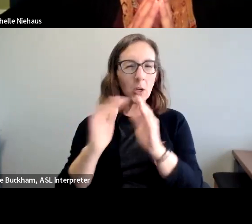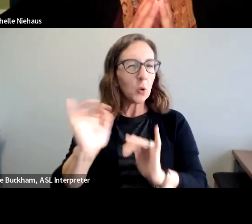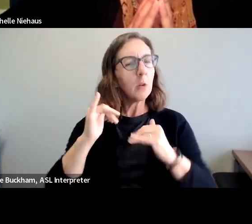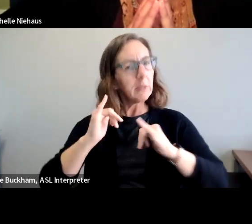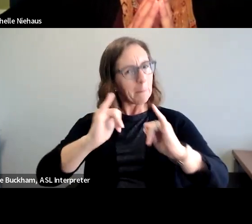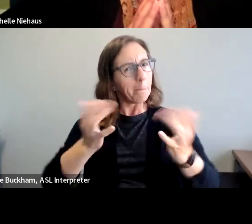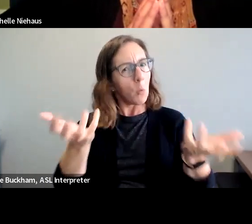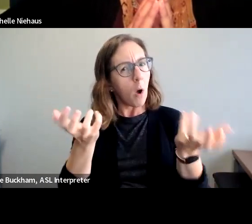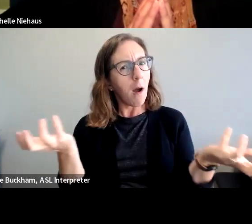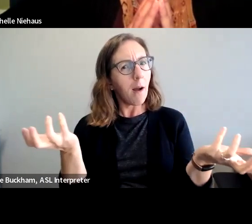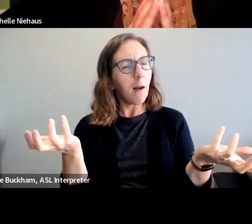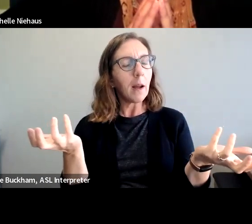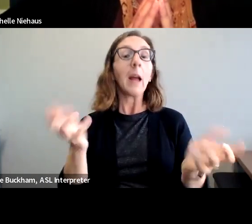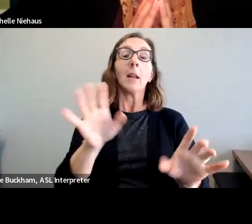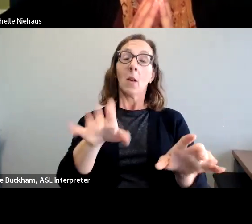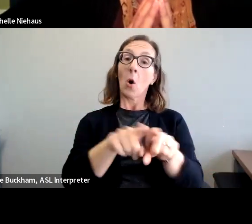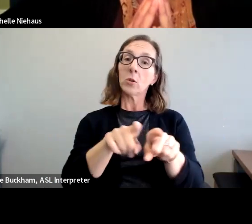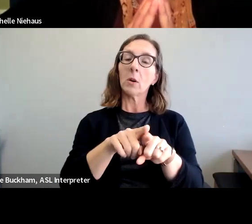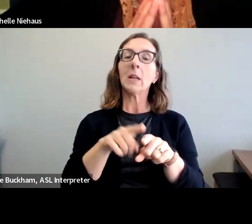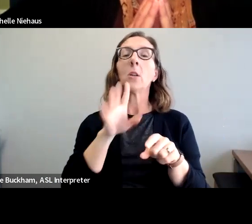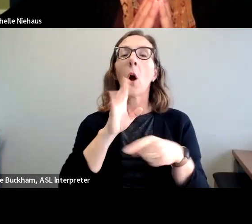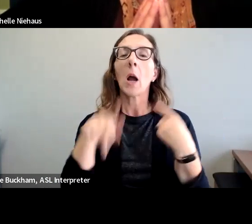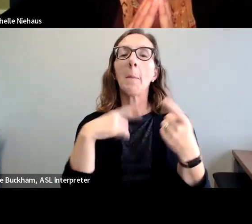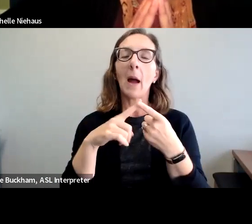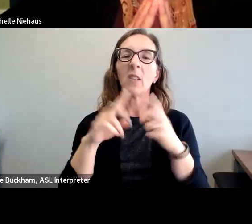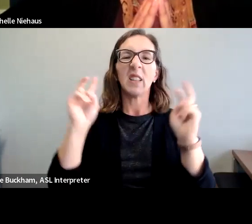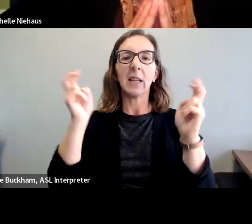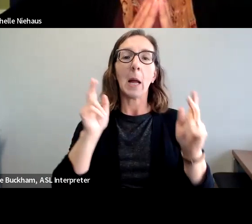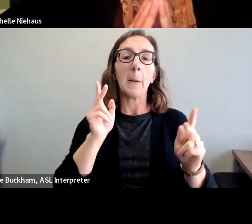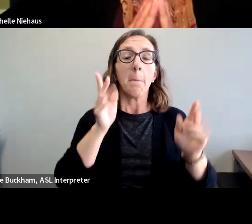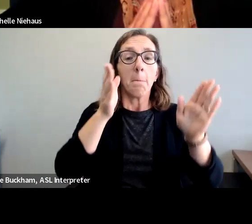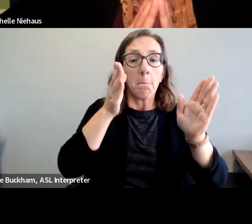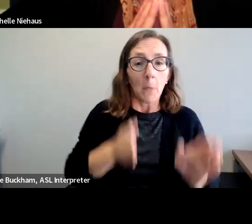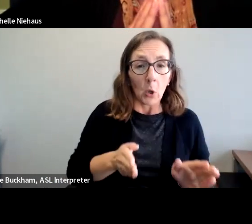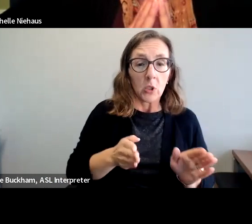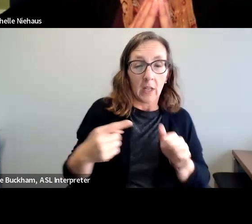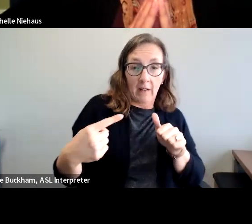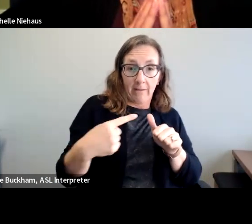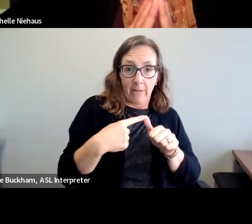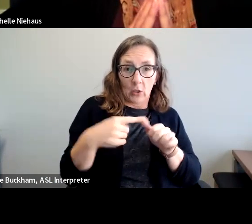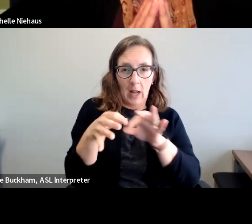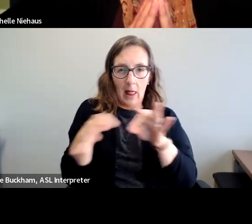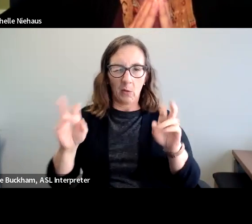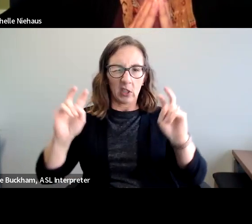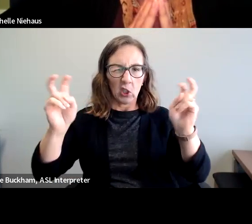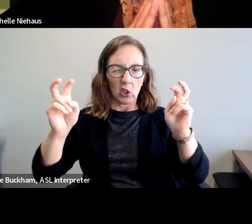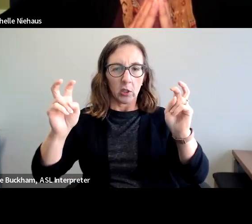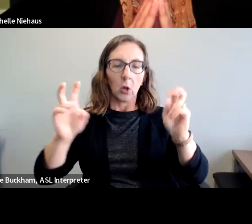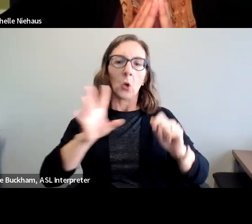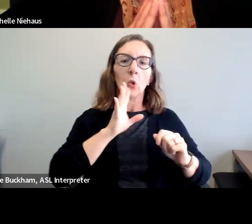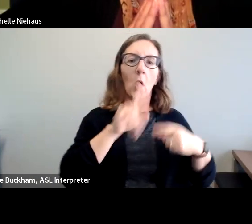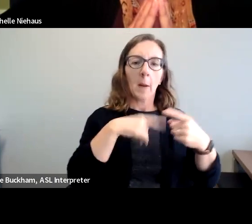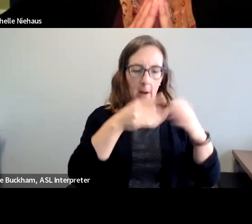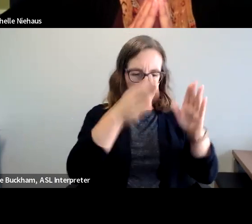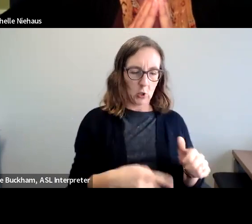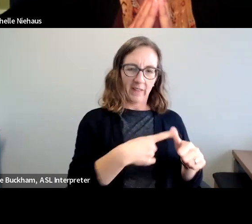use people first language. We talk about how to talk about a person first and the disability